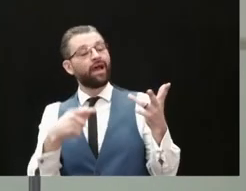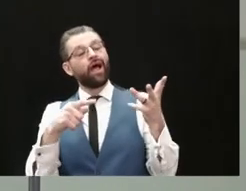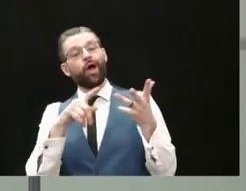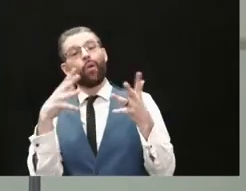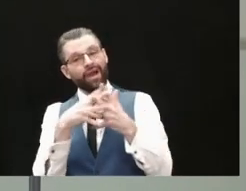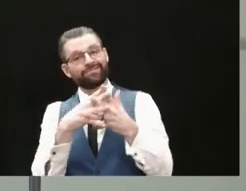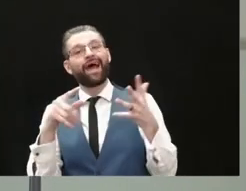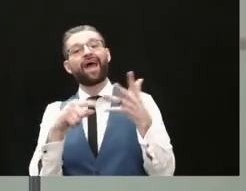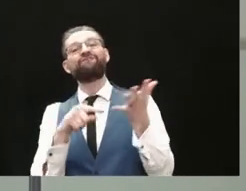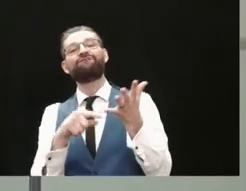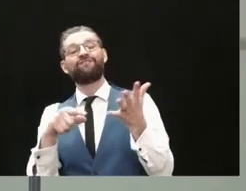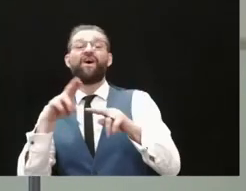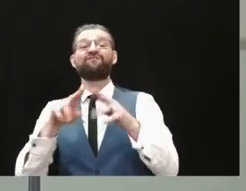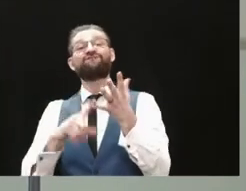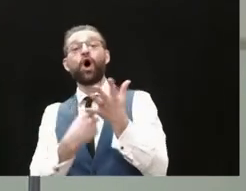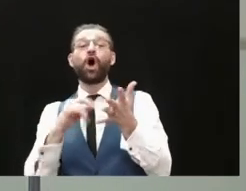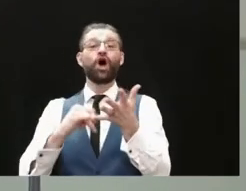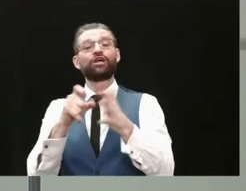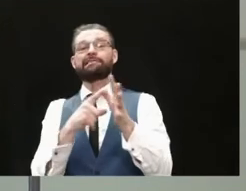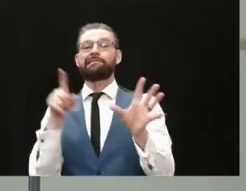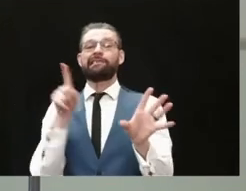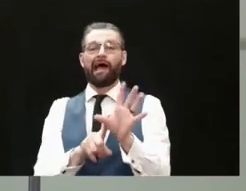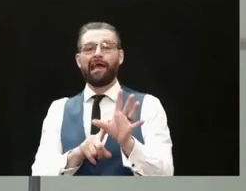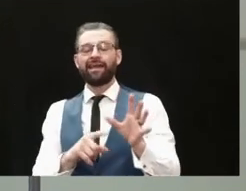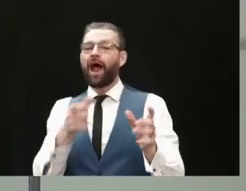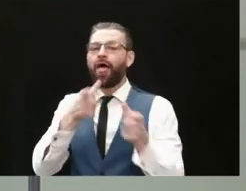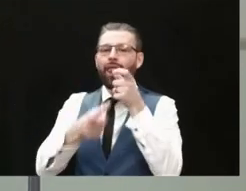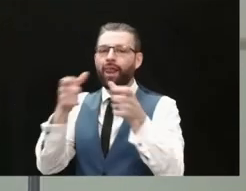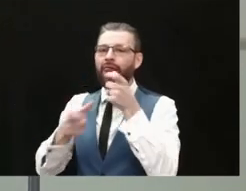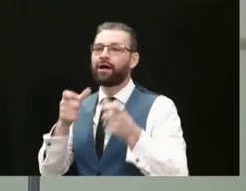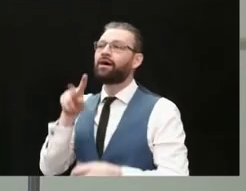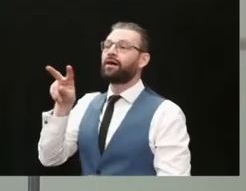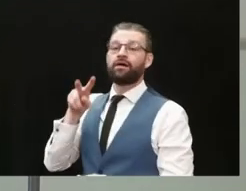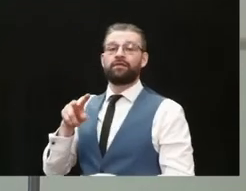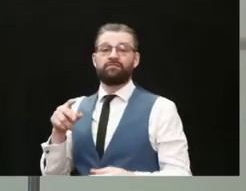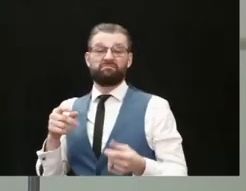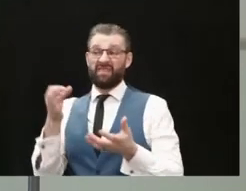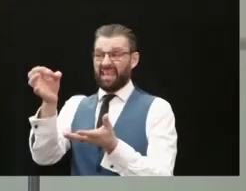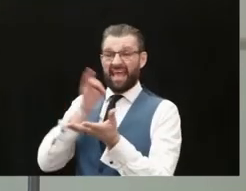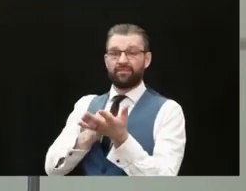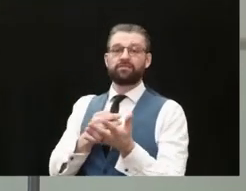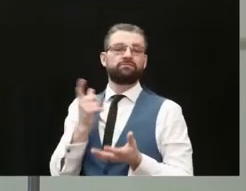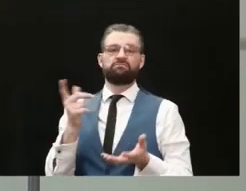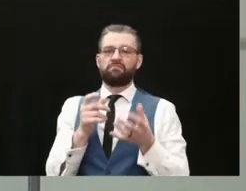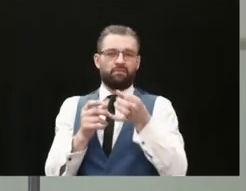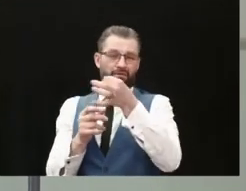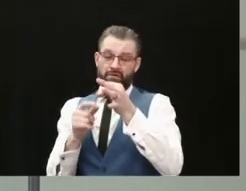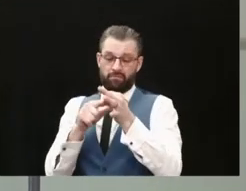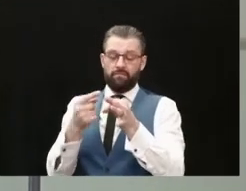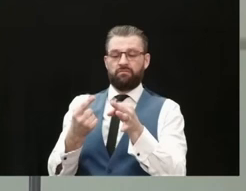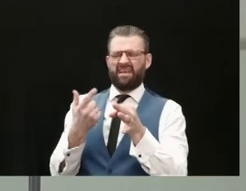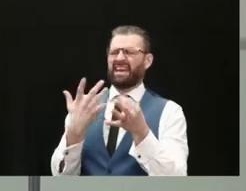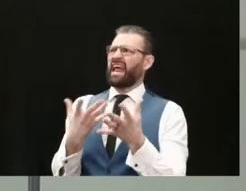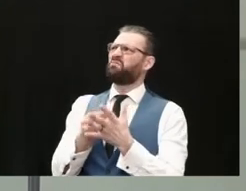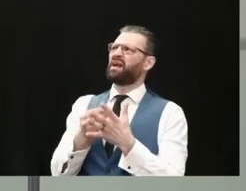Saturday. And then he gave us each sixpence, which is about a pound in today's money. And that was